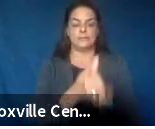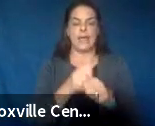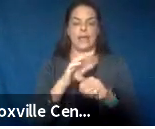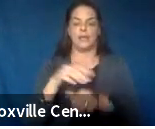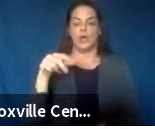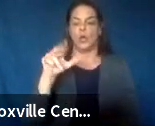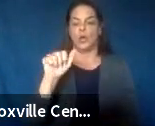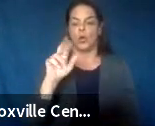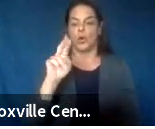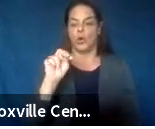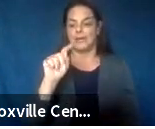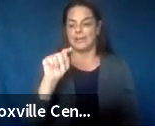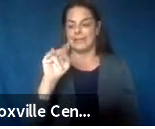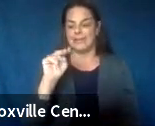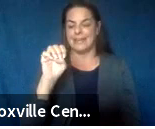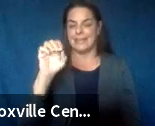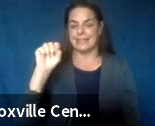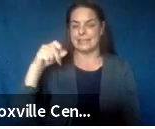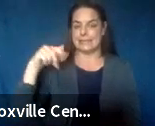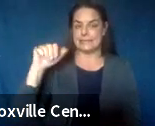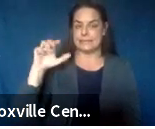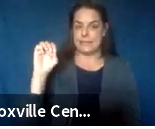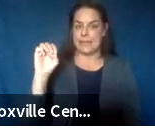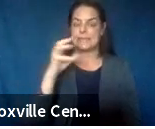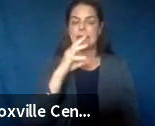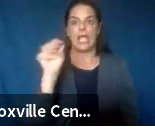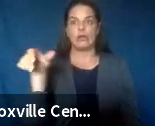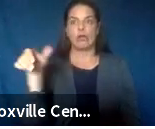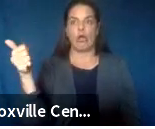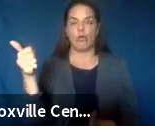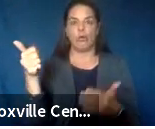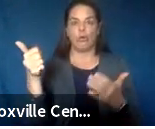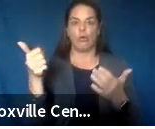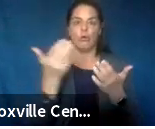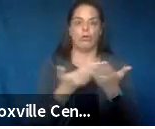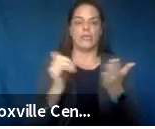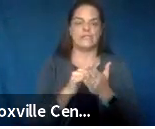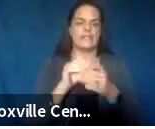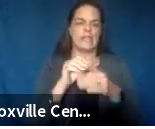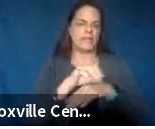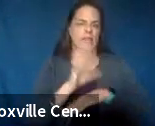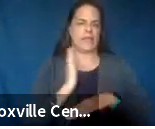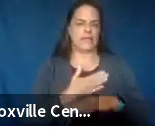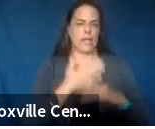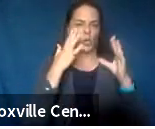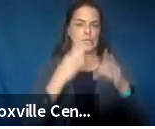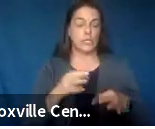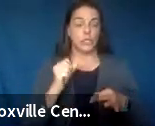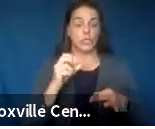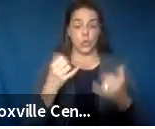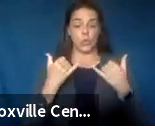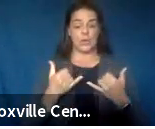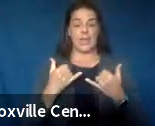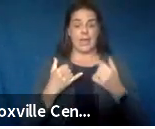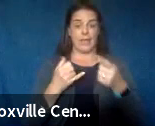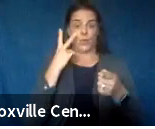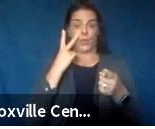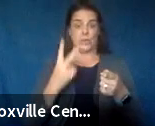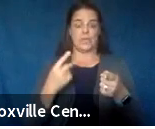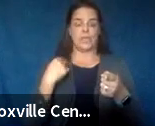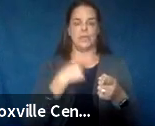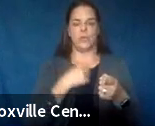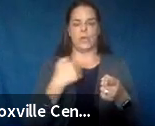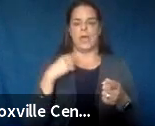quarantine spaces and other matters that affect our decisions. So right now what you see is we have